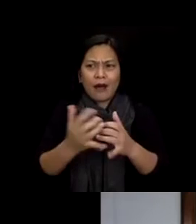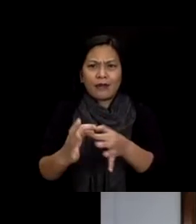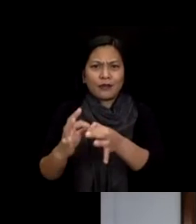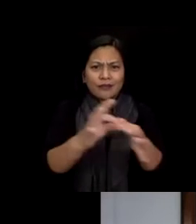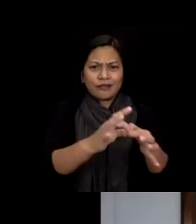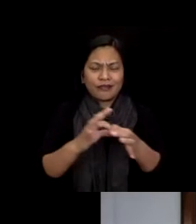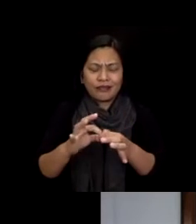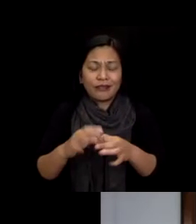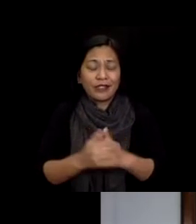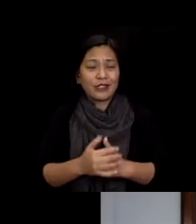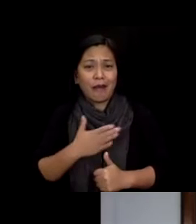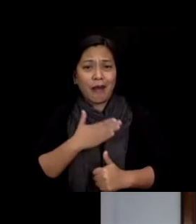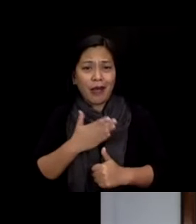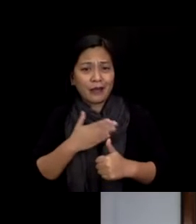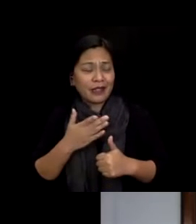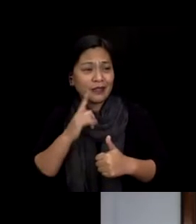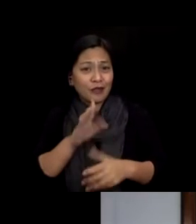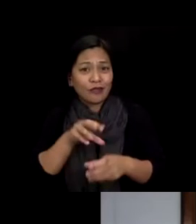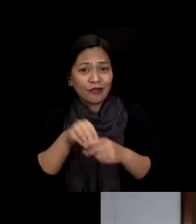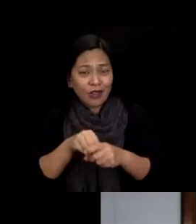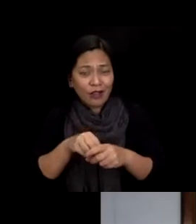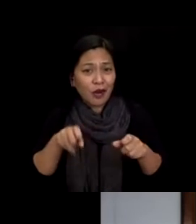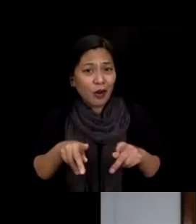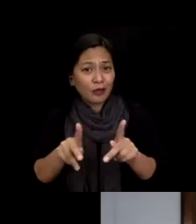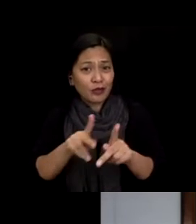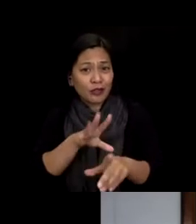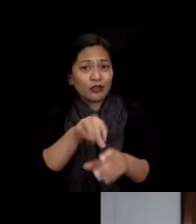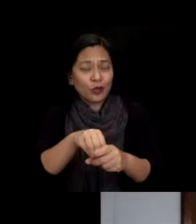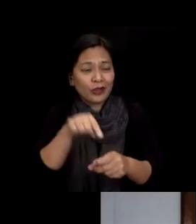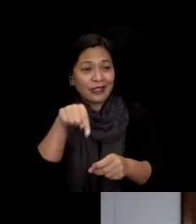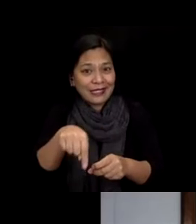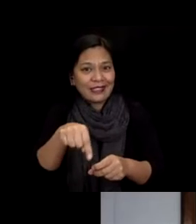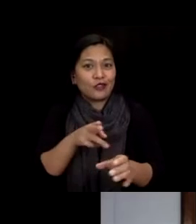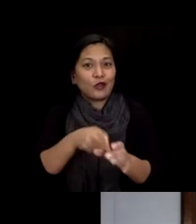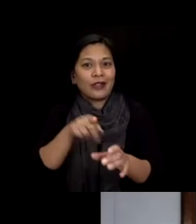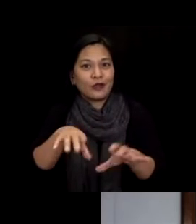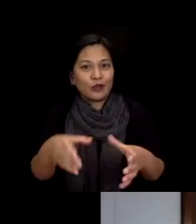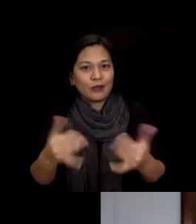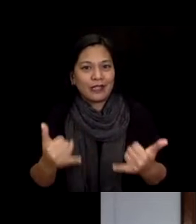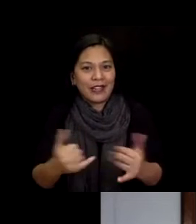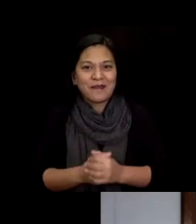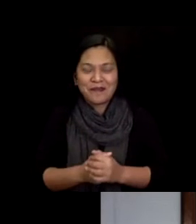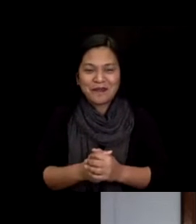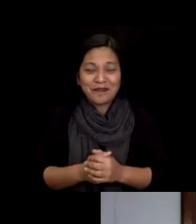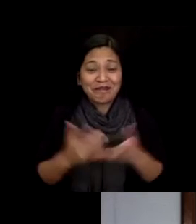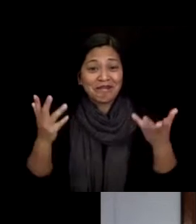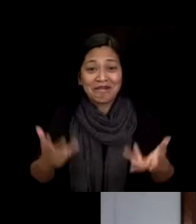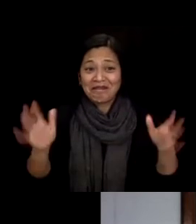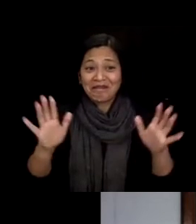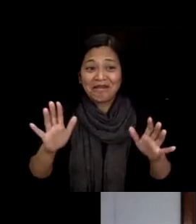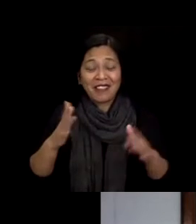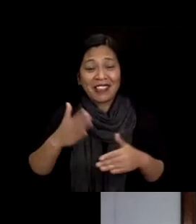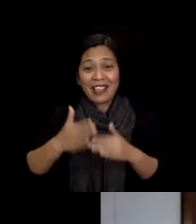join such an incredible cohort here today. Yeah, that's the end of my